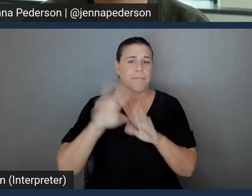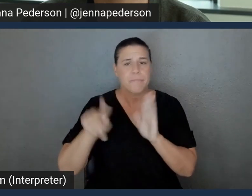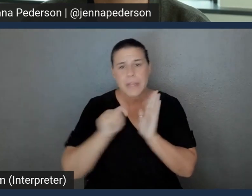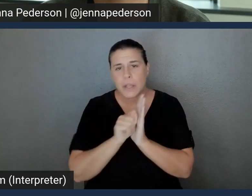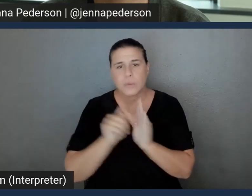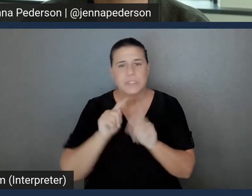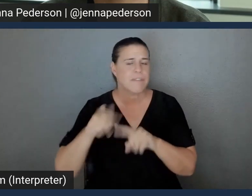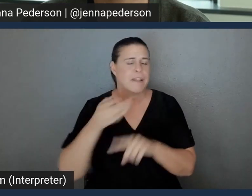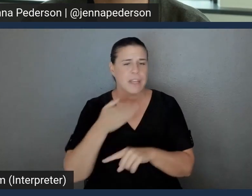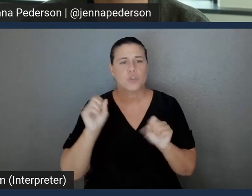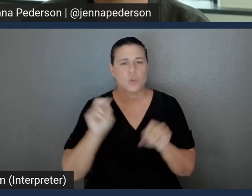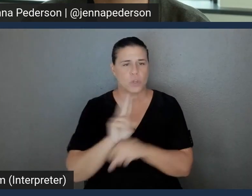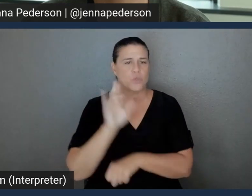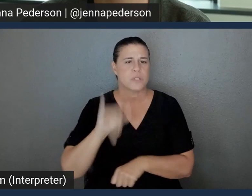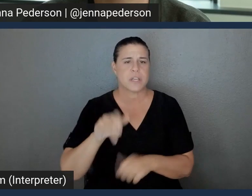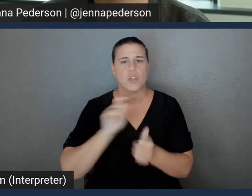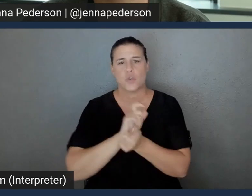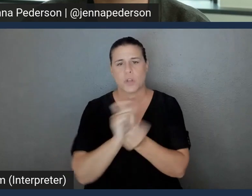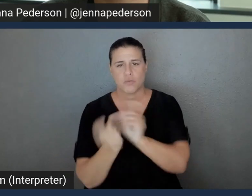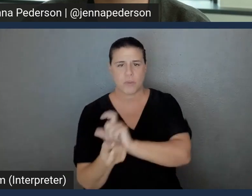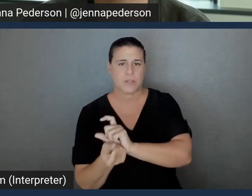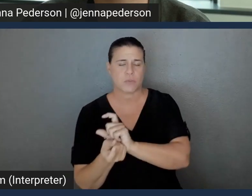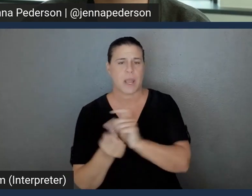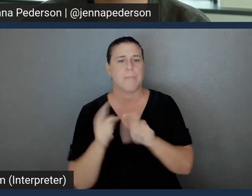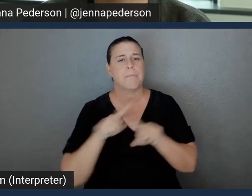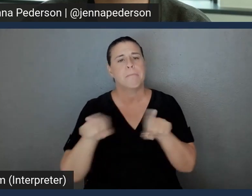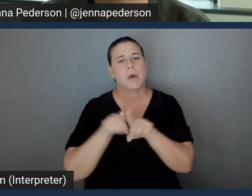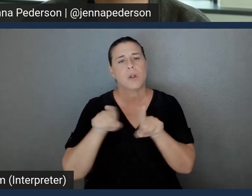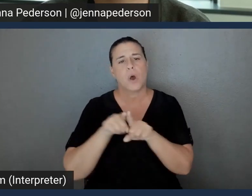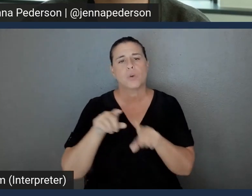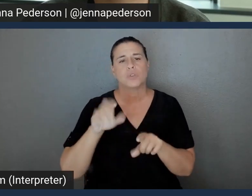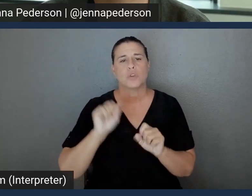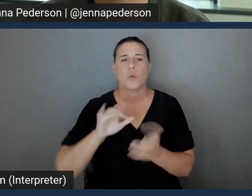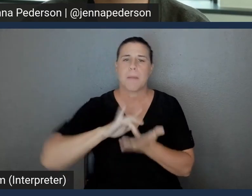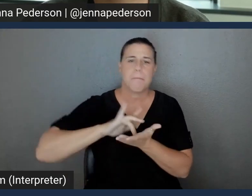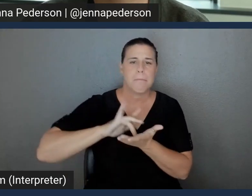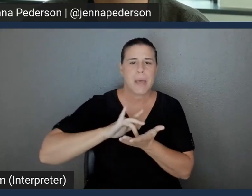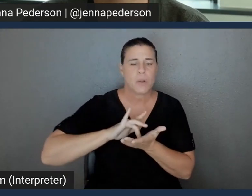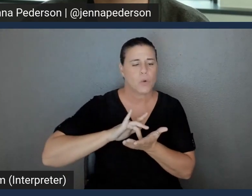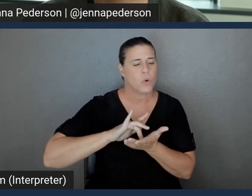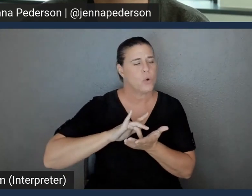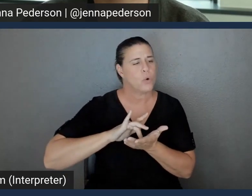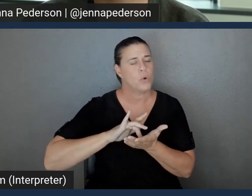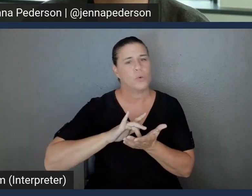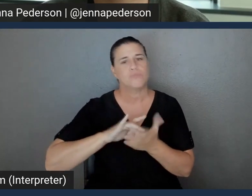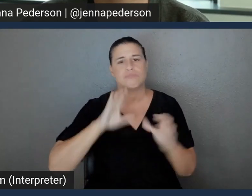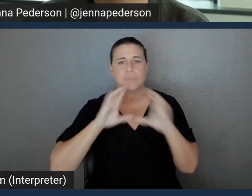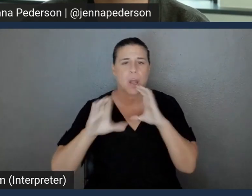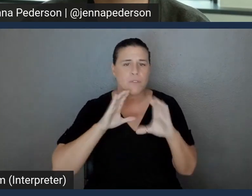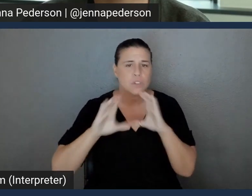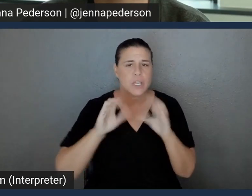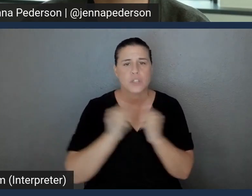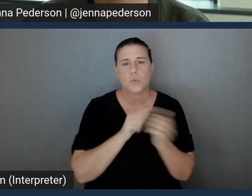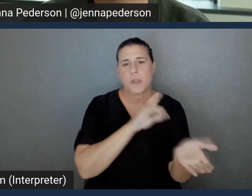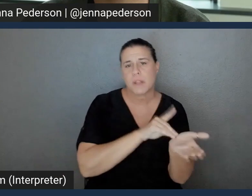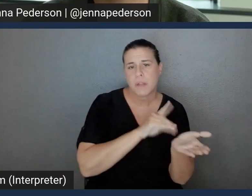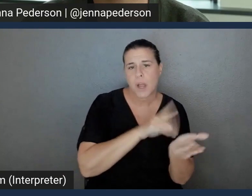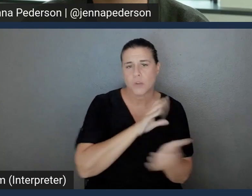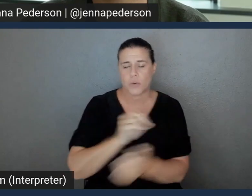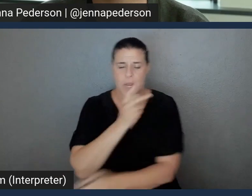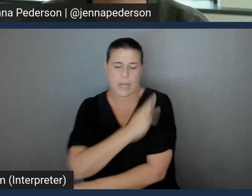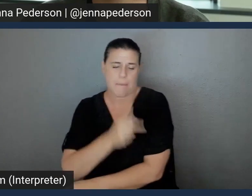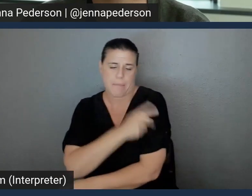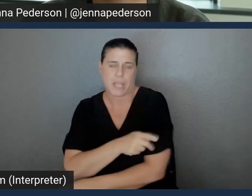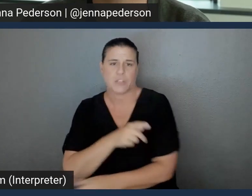that's you can do that using Transcribe. Could also transcribe medical telehealth sort of conversations between doctors and patients. We have